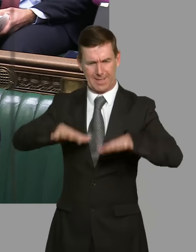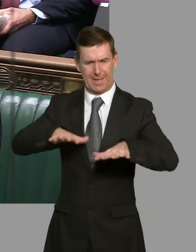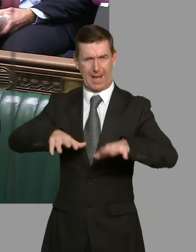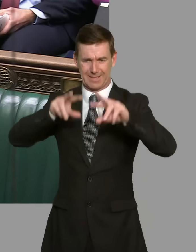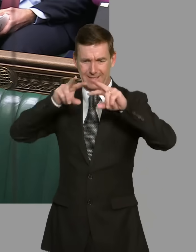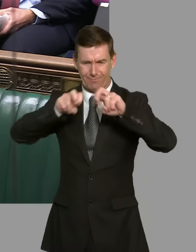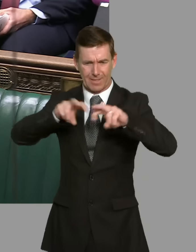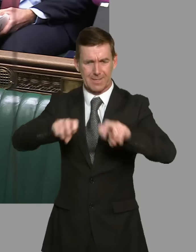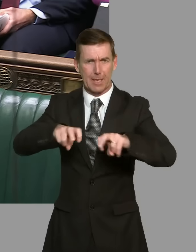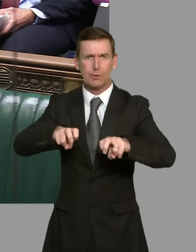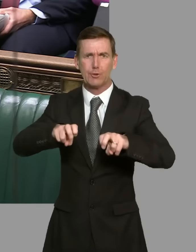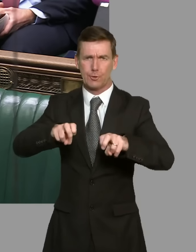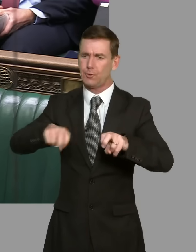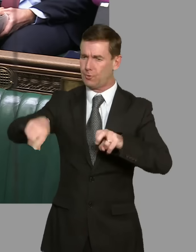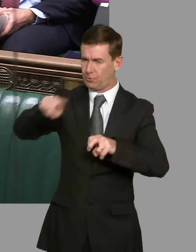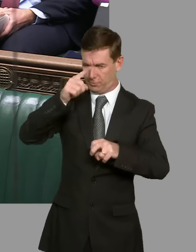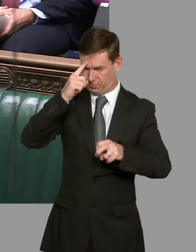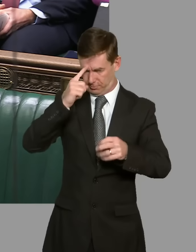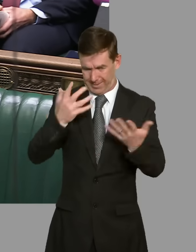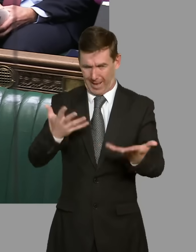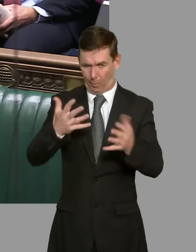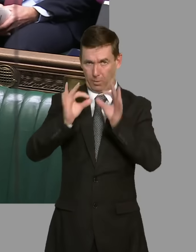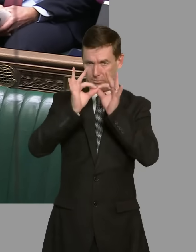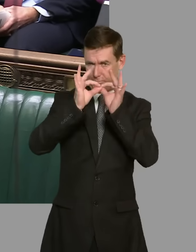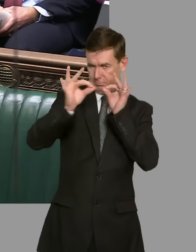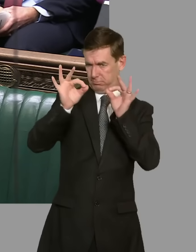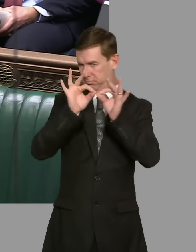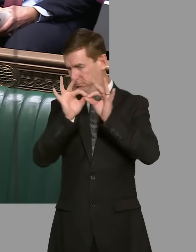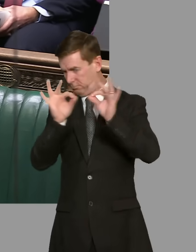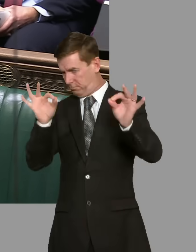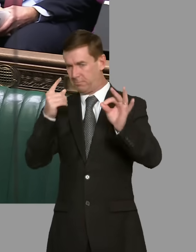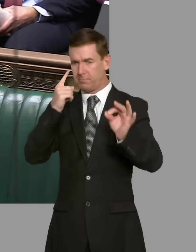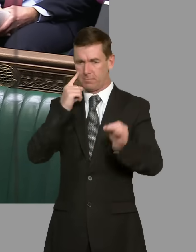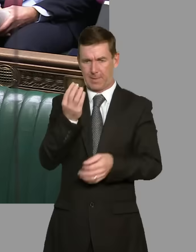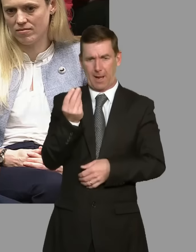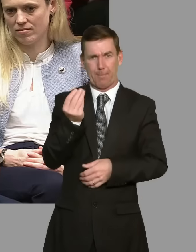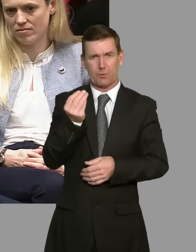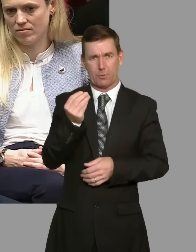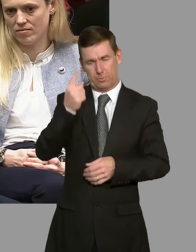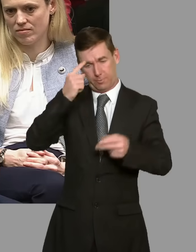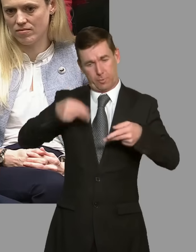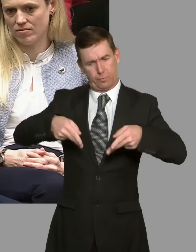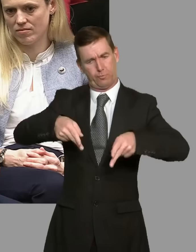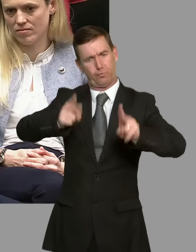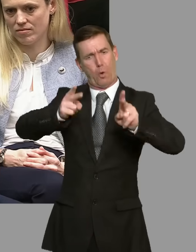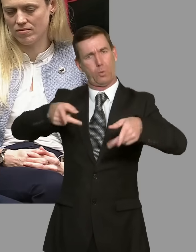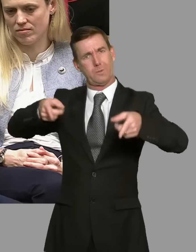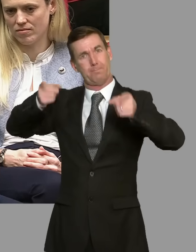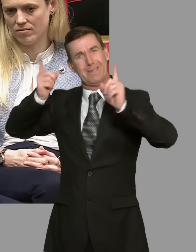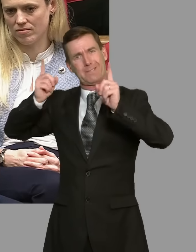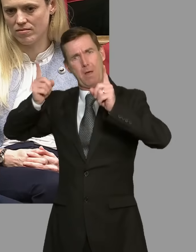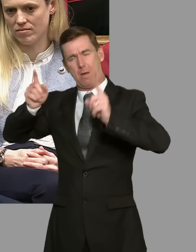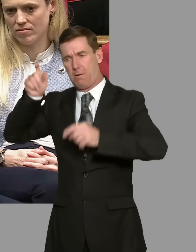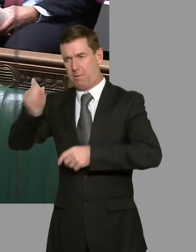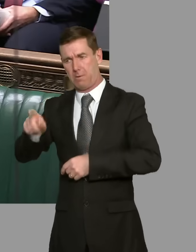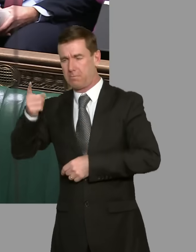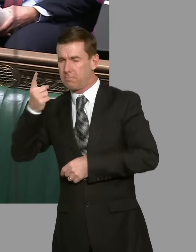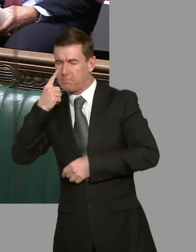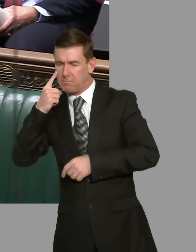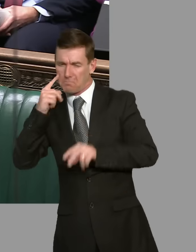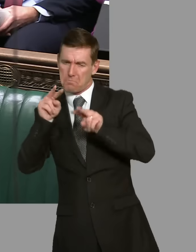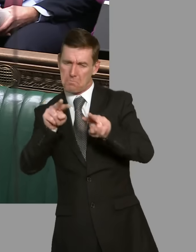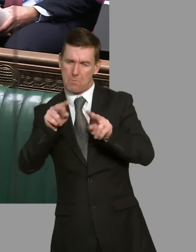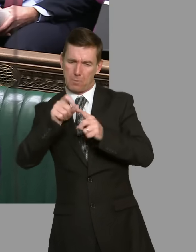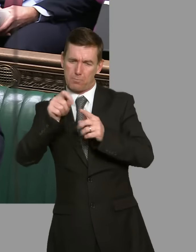final costs. The Road Minister is looking closely at the scheme alongside about 40 others. We will prioritise schemes that